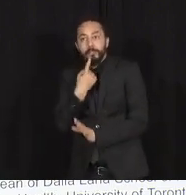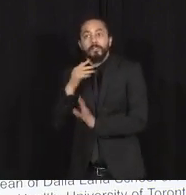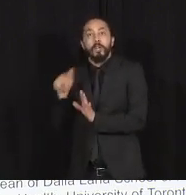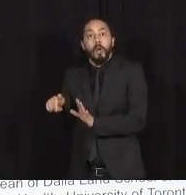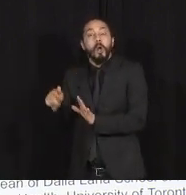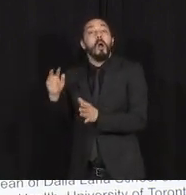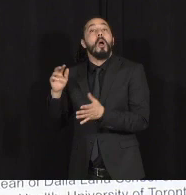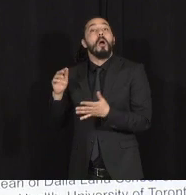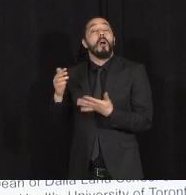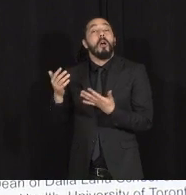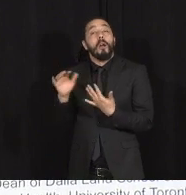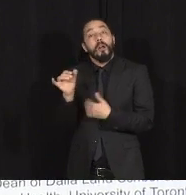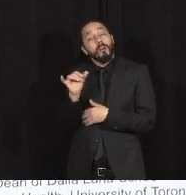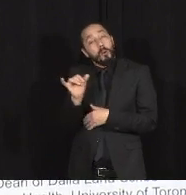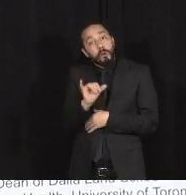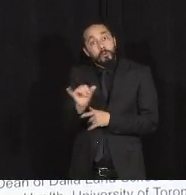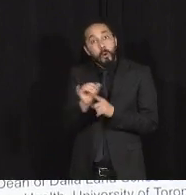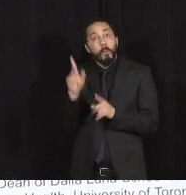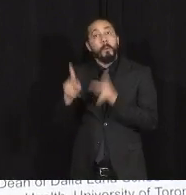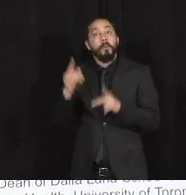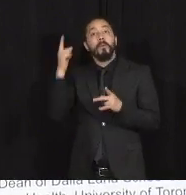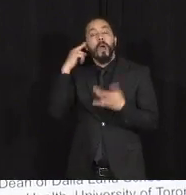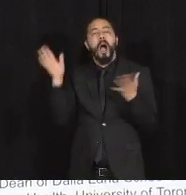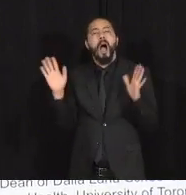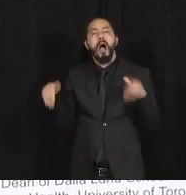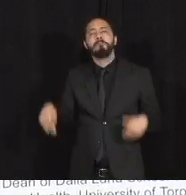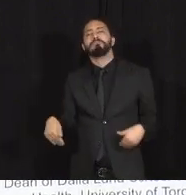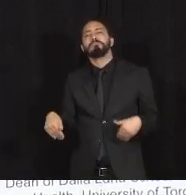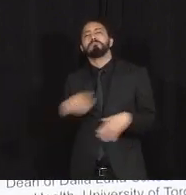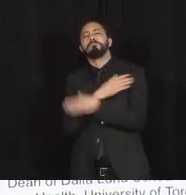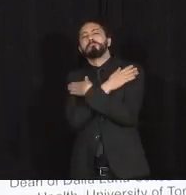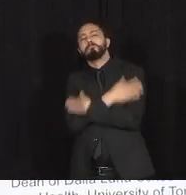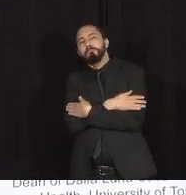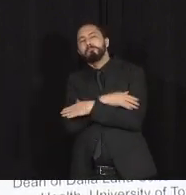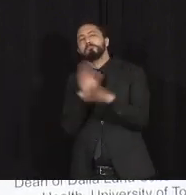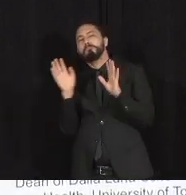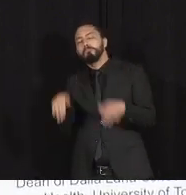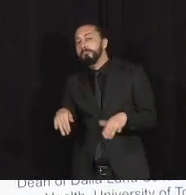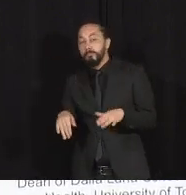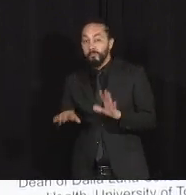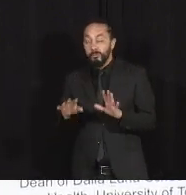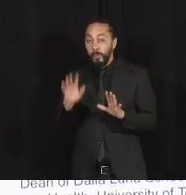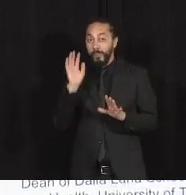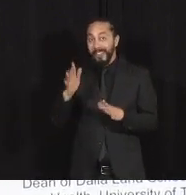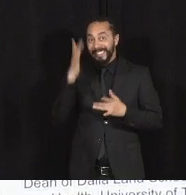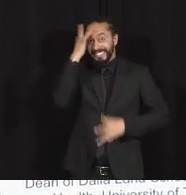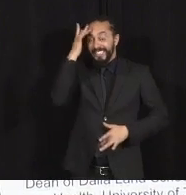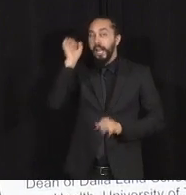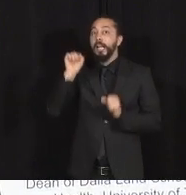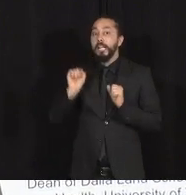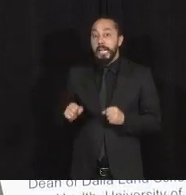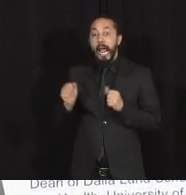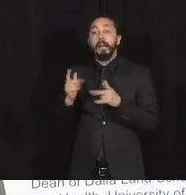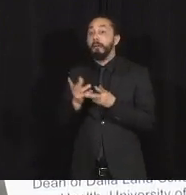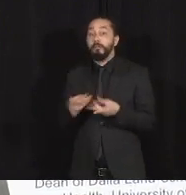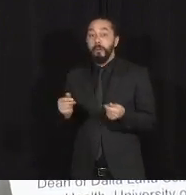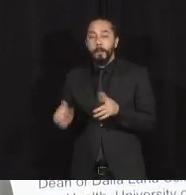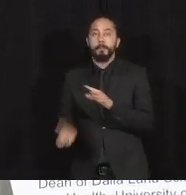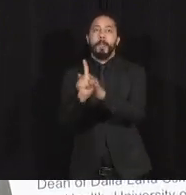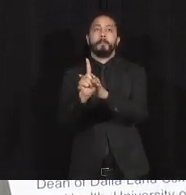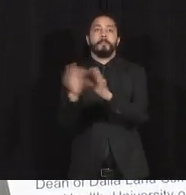safe territory now, this is a disease that can rear back very quickly. But you can see here 100,000